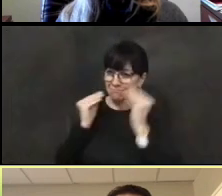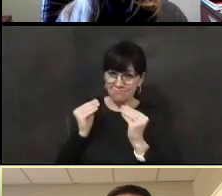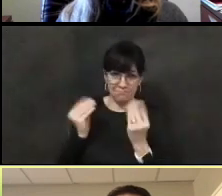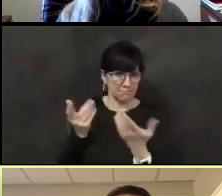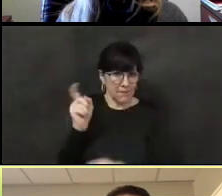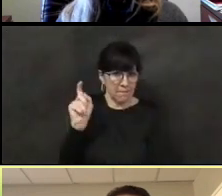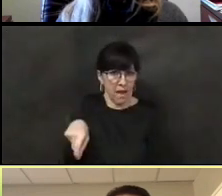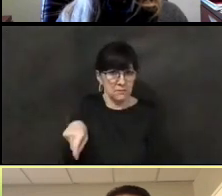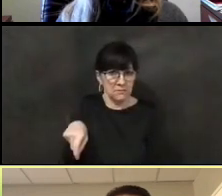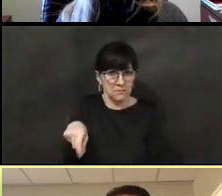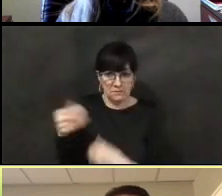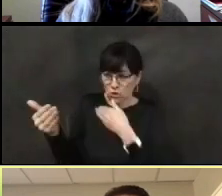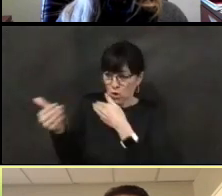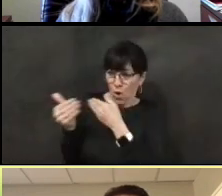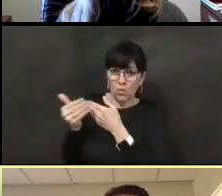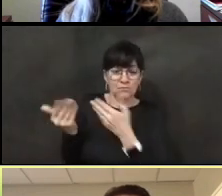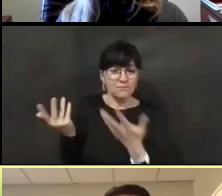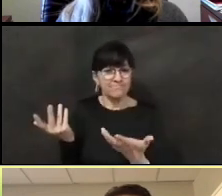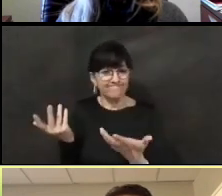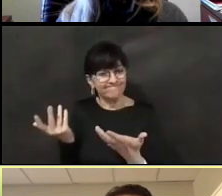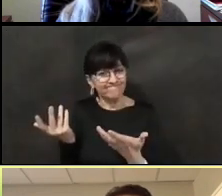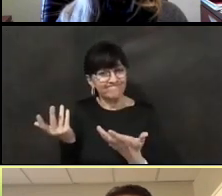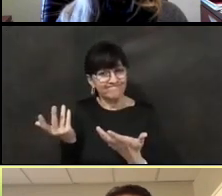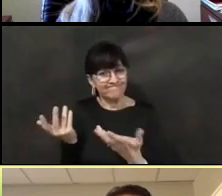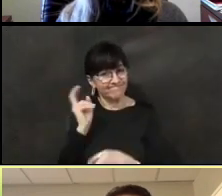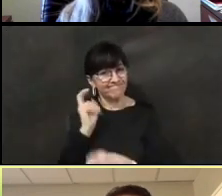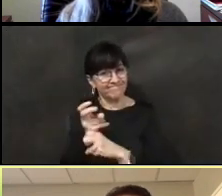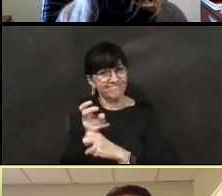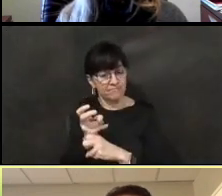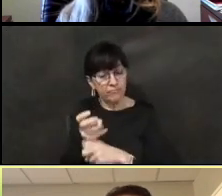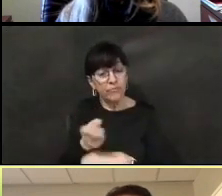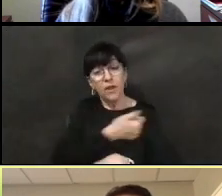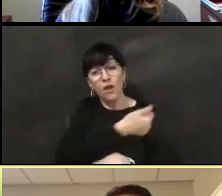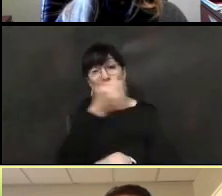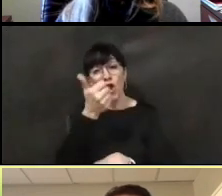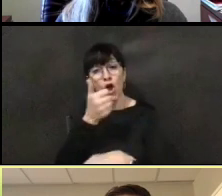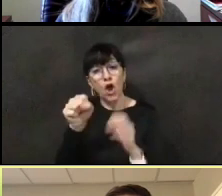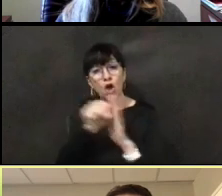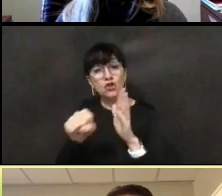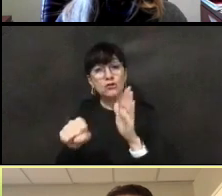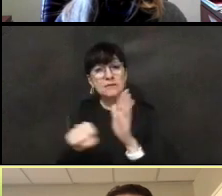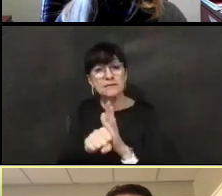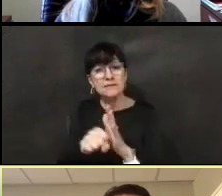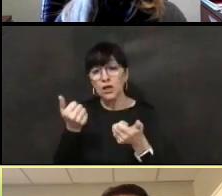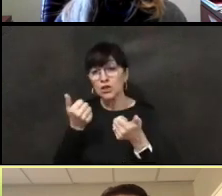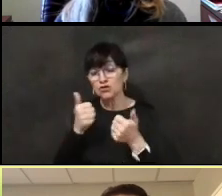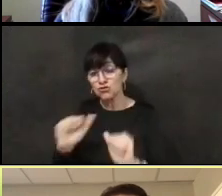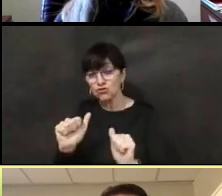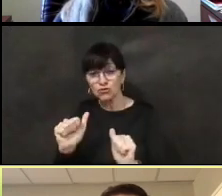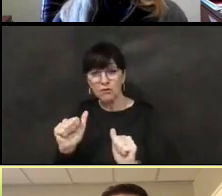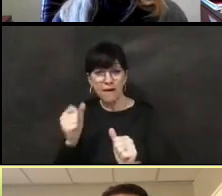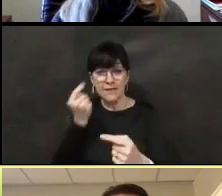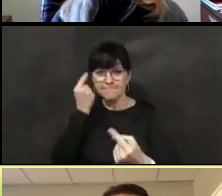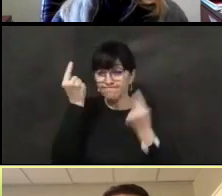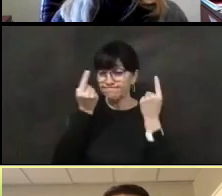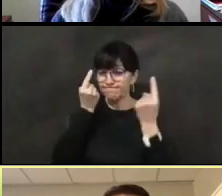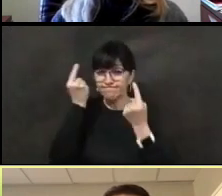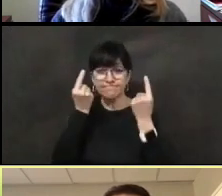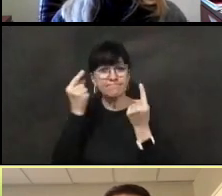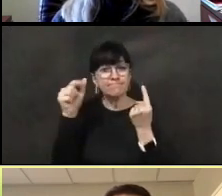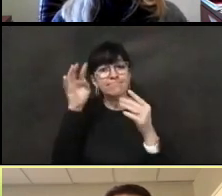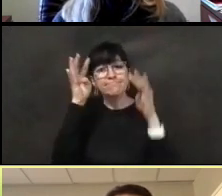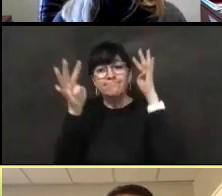distancing. That being said, I know several states have tried to look at ways to take measures to allow them to reopen